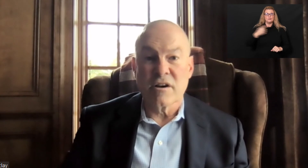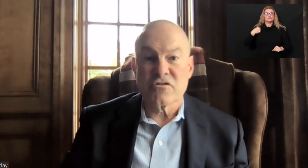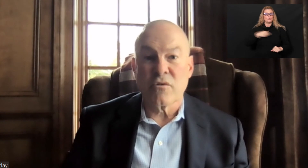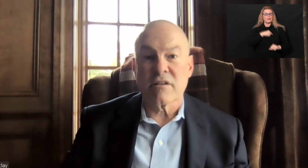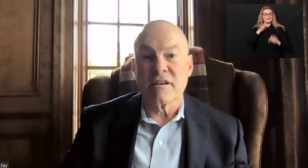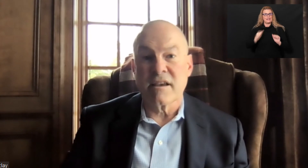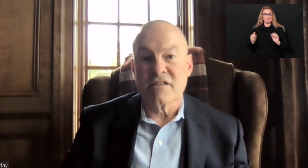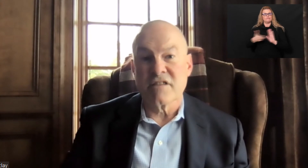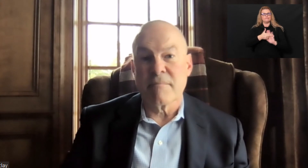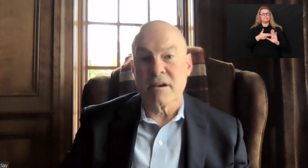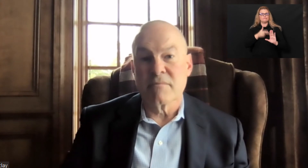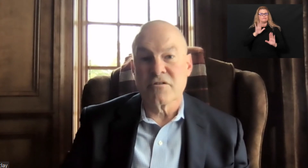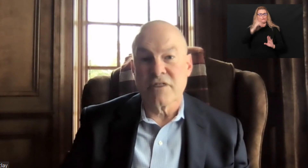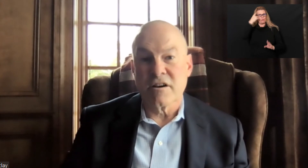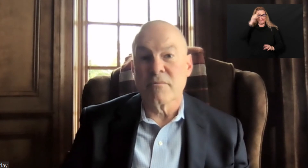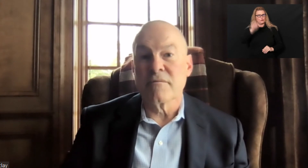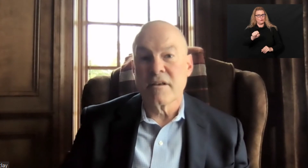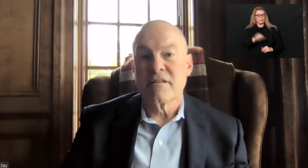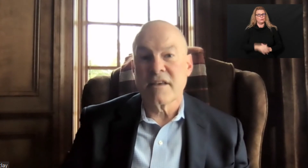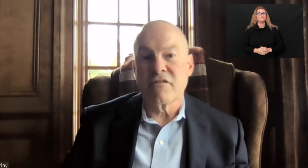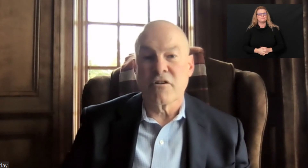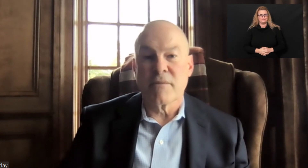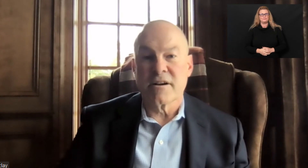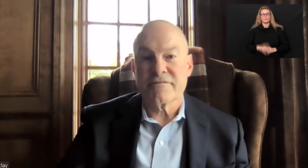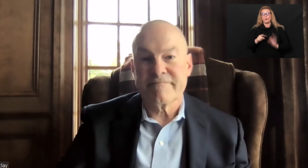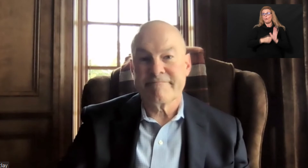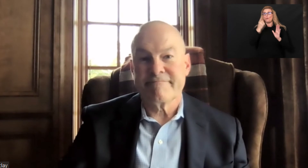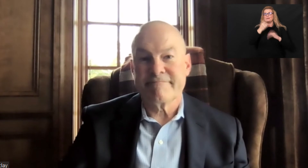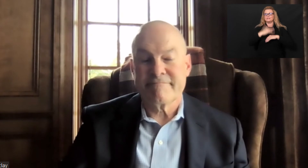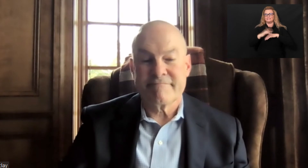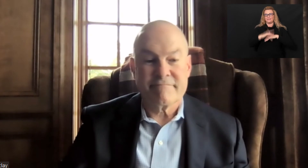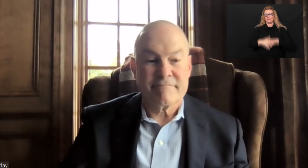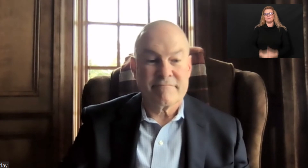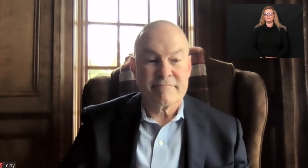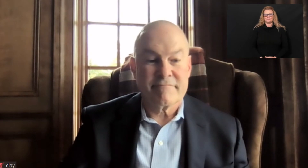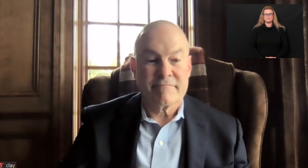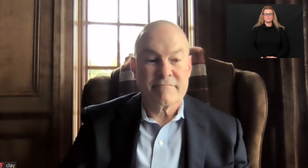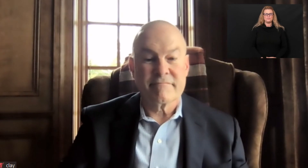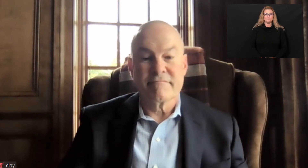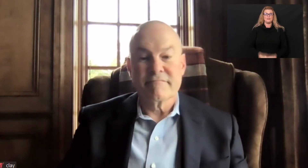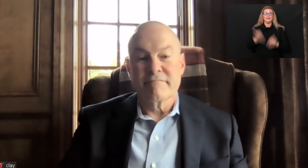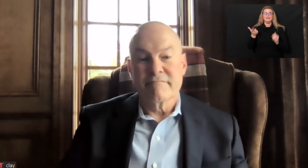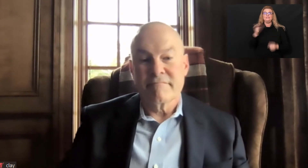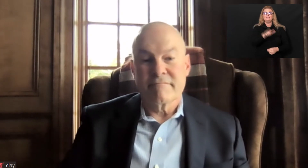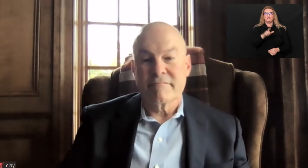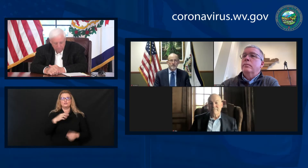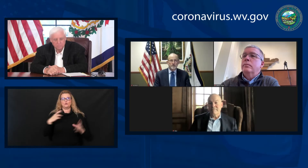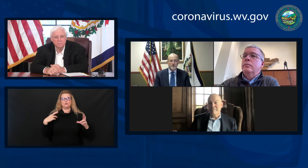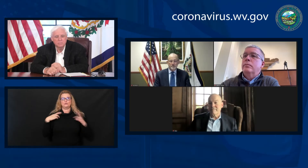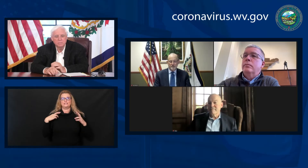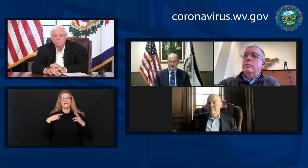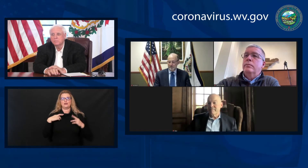you as quickly as that becomes available. Thank you very much. All right, thank you, Dr. Marsh. Next, we'll go to retired